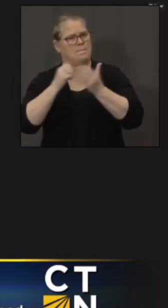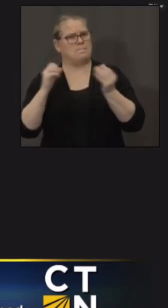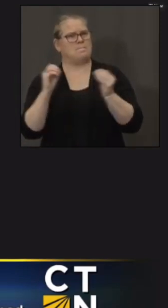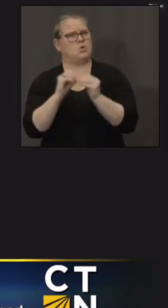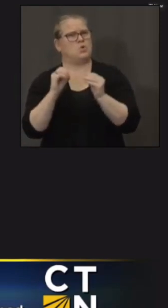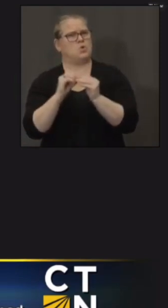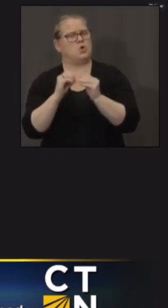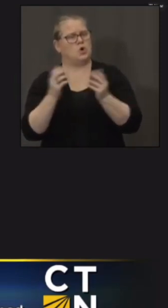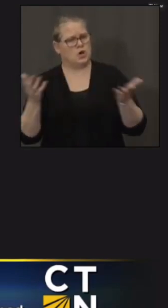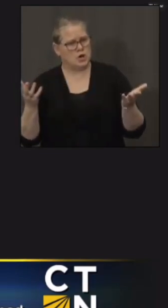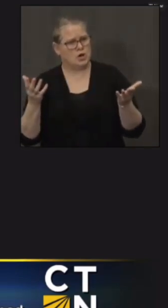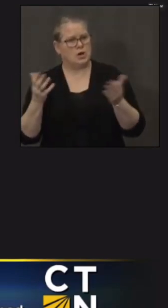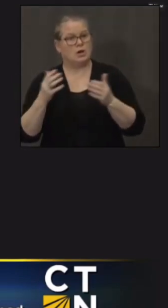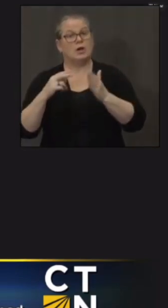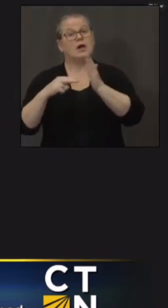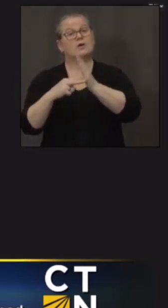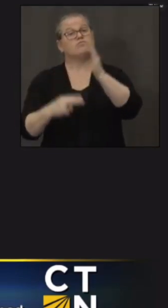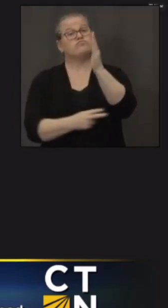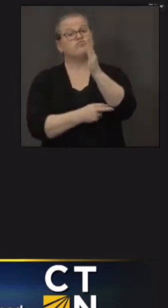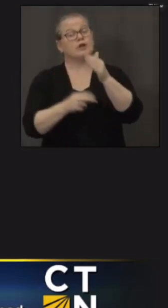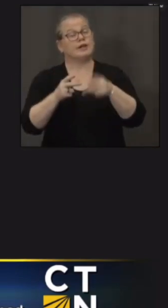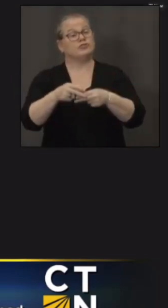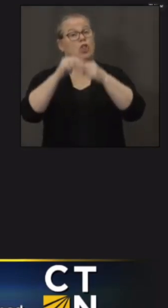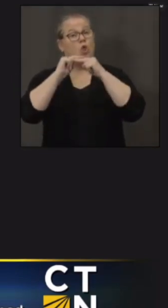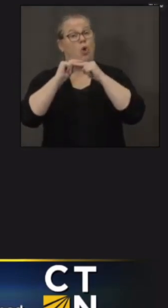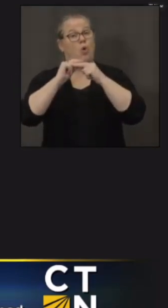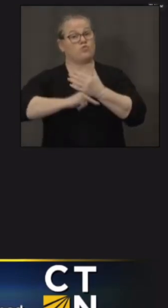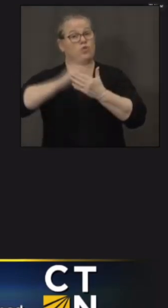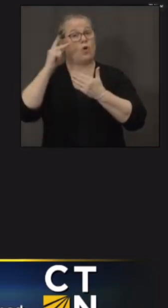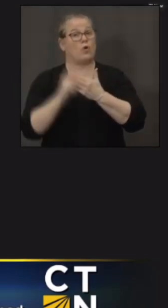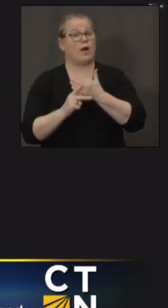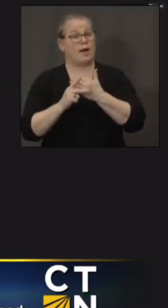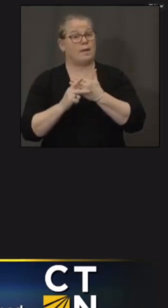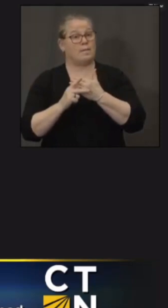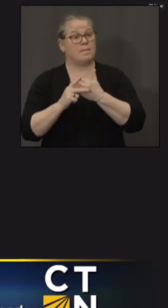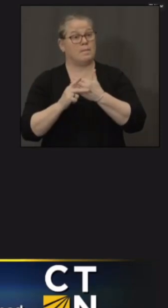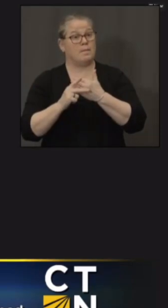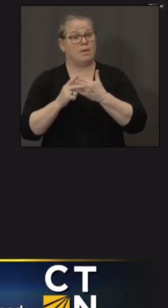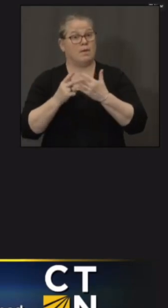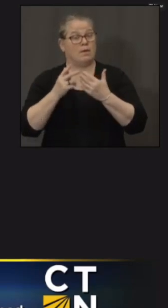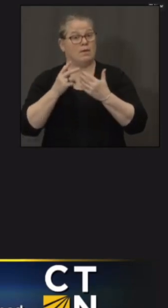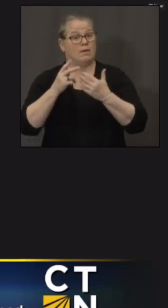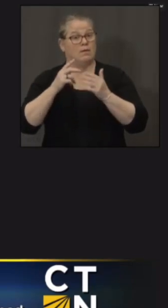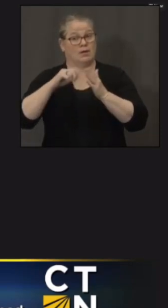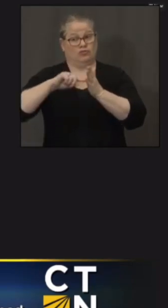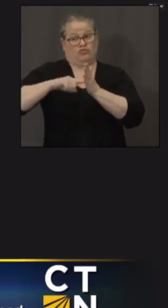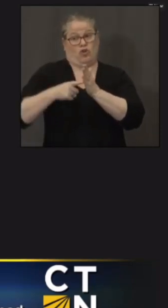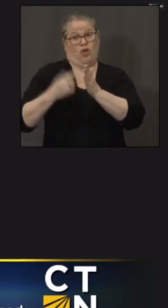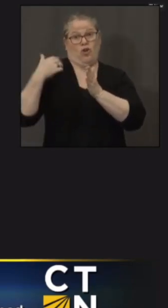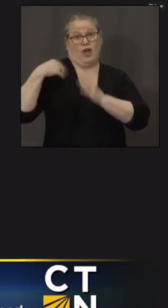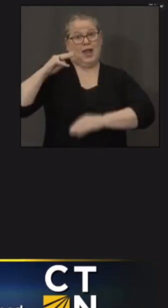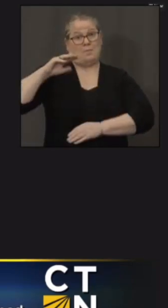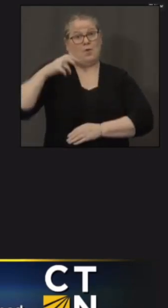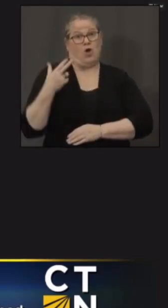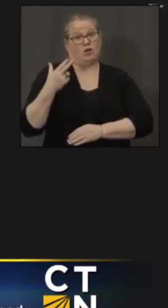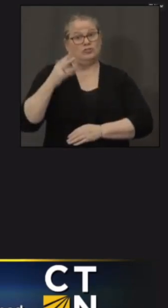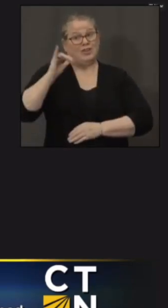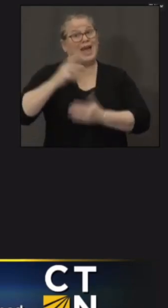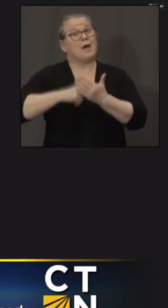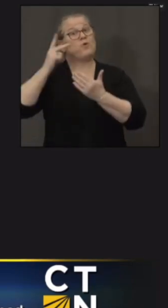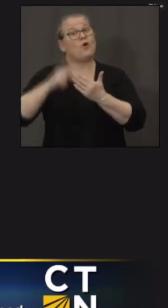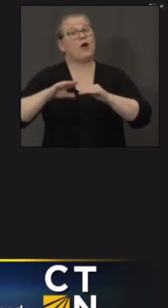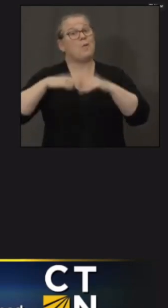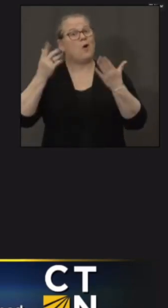a bridge loan program at the start of the pandemic that maxed out in 48 hours. That wasn't really open that long, and it only